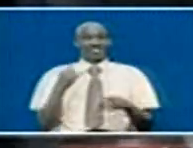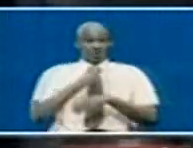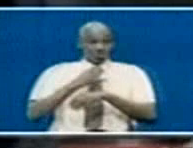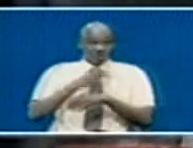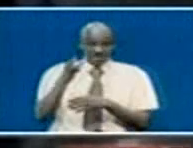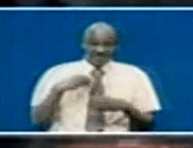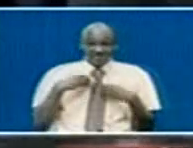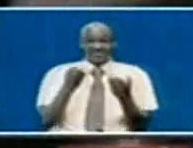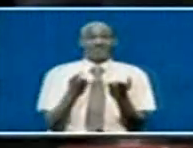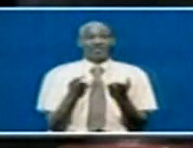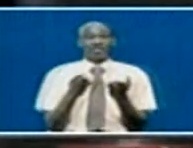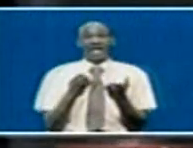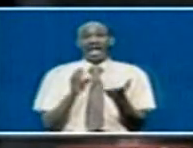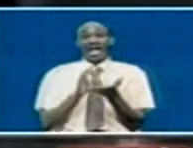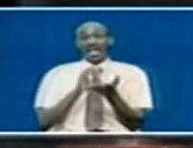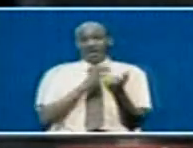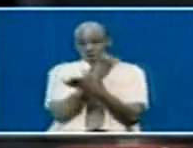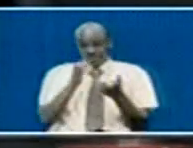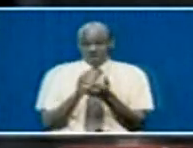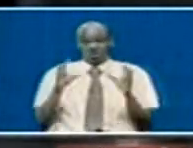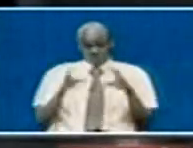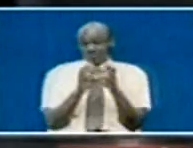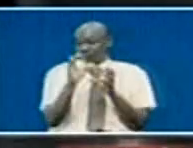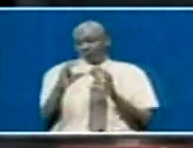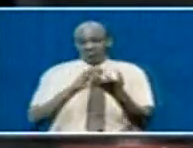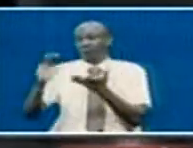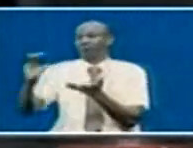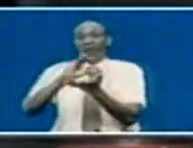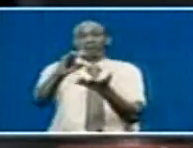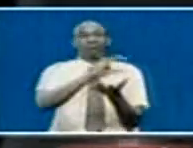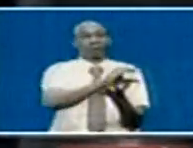a degree of autonomy to those groups so that they can